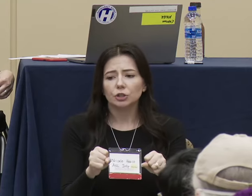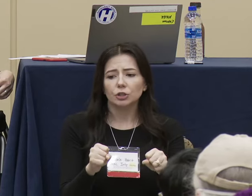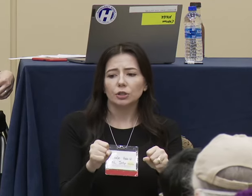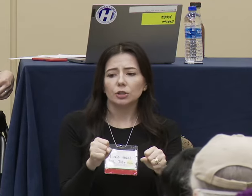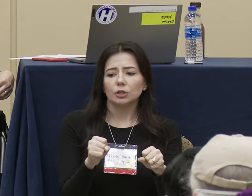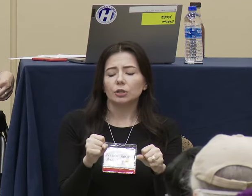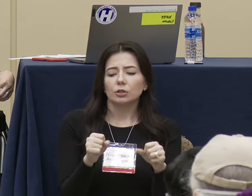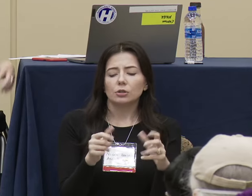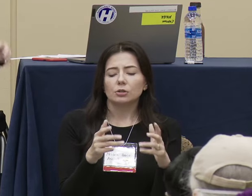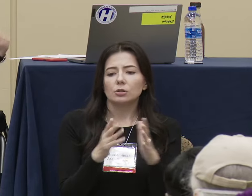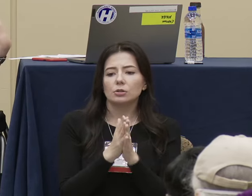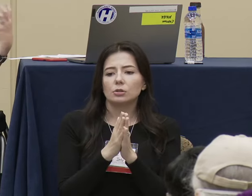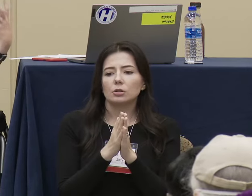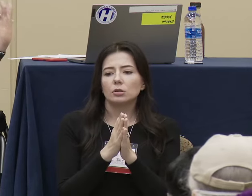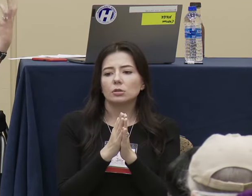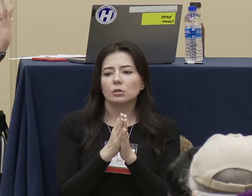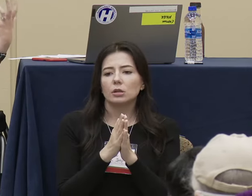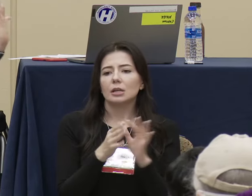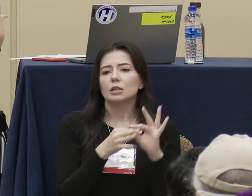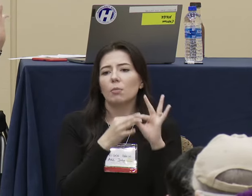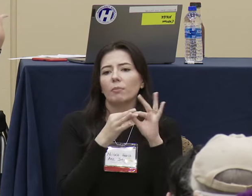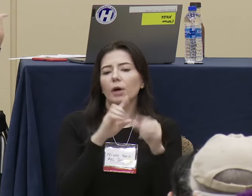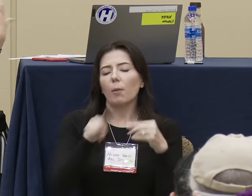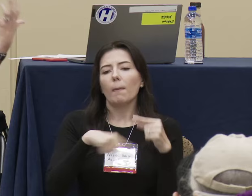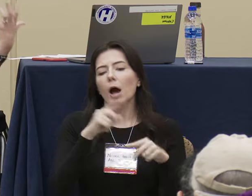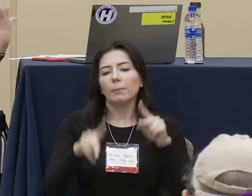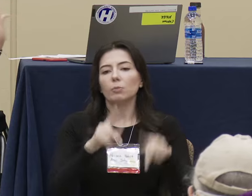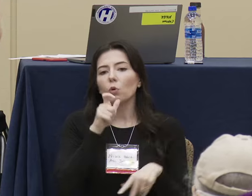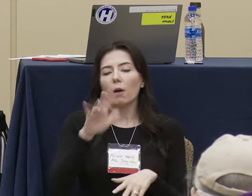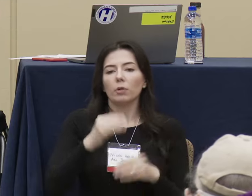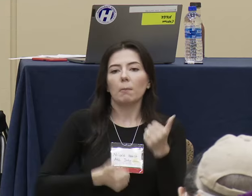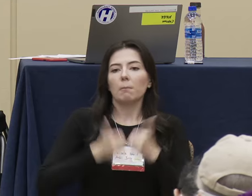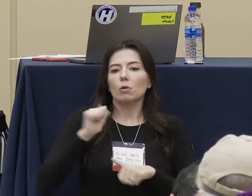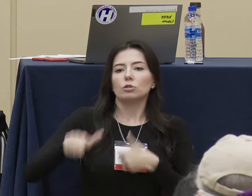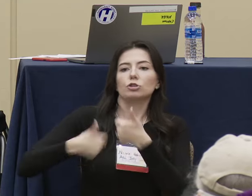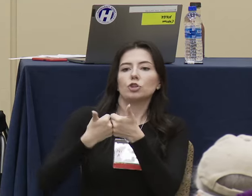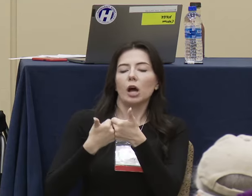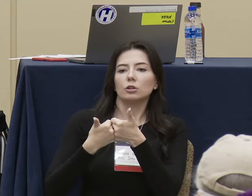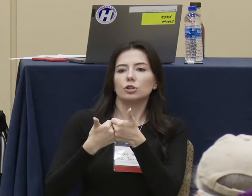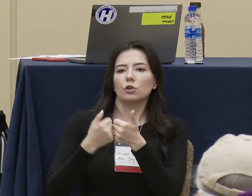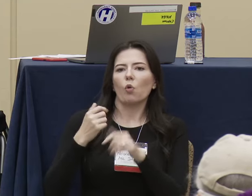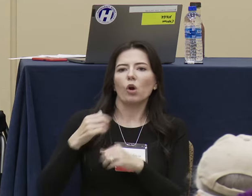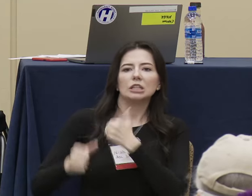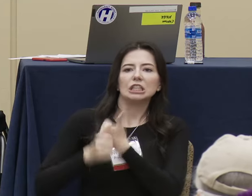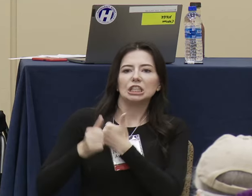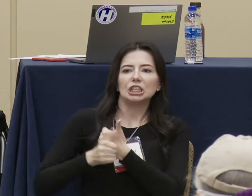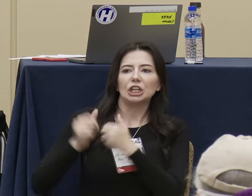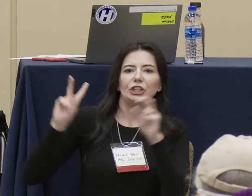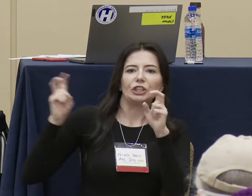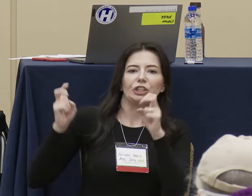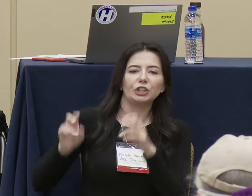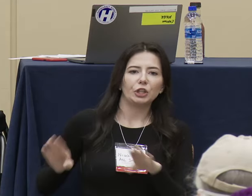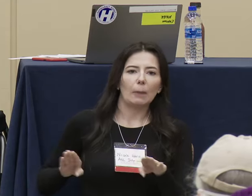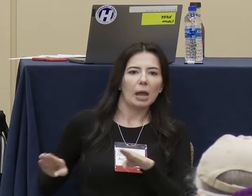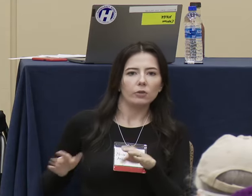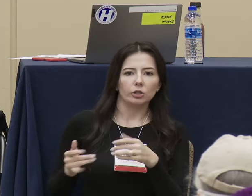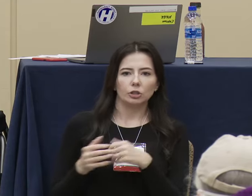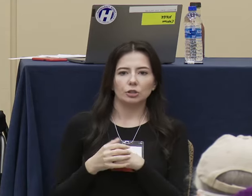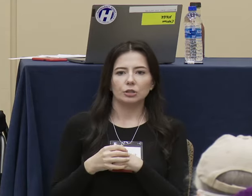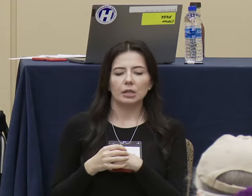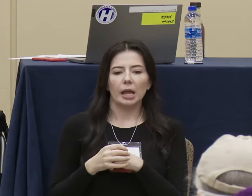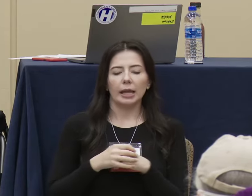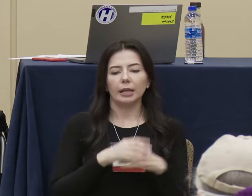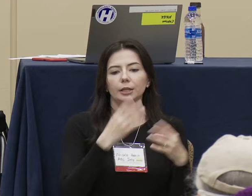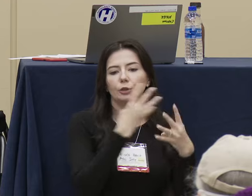is about people who have the most challenging or dangerous, quote unquote, behaviors. And in prison abolition, this is